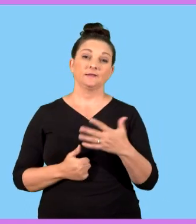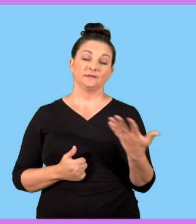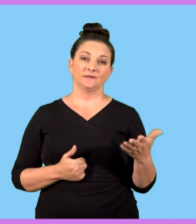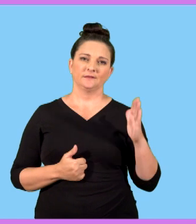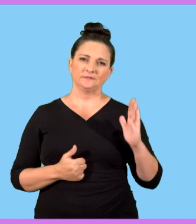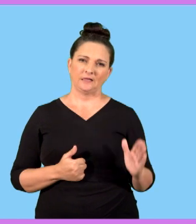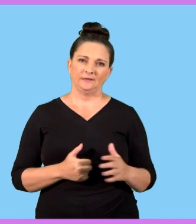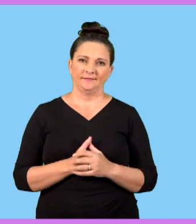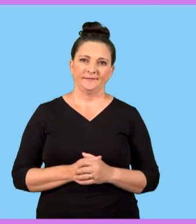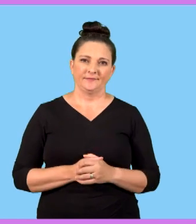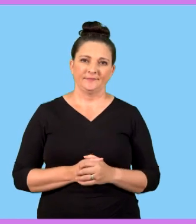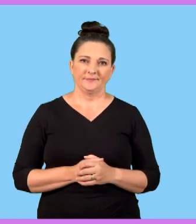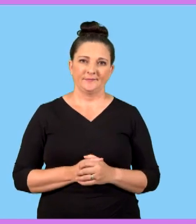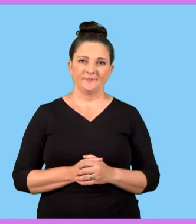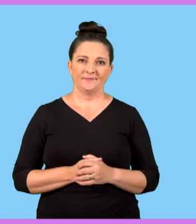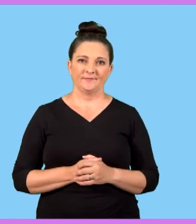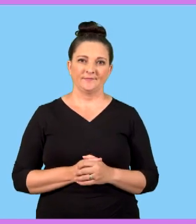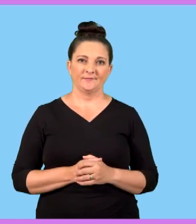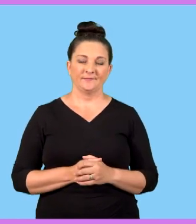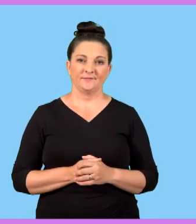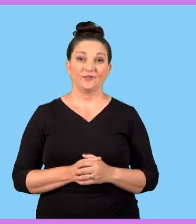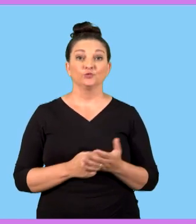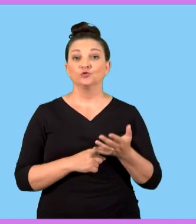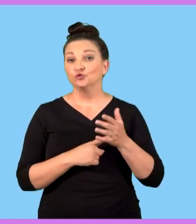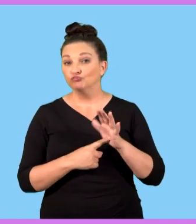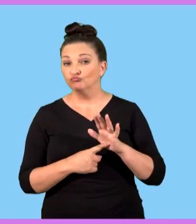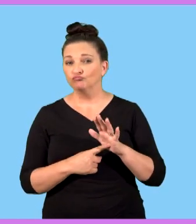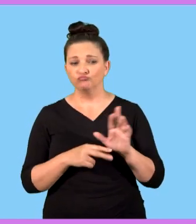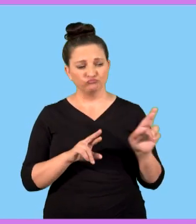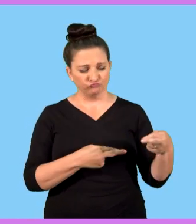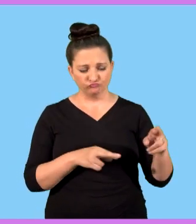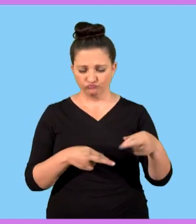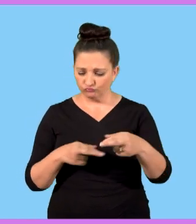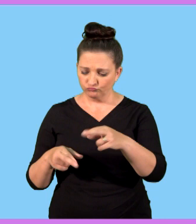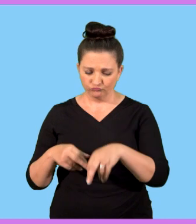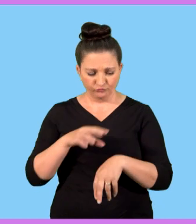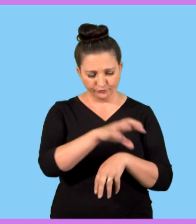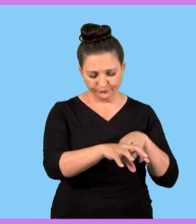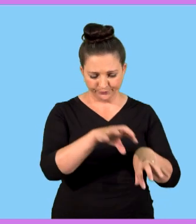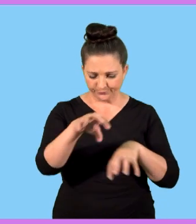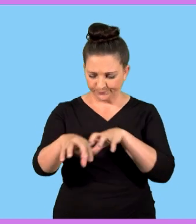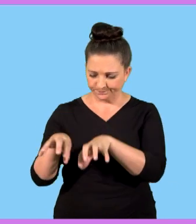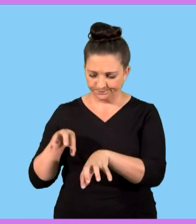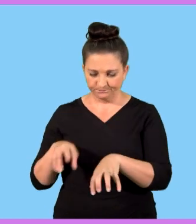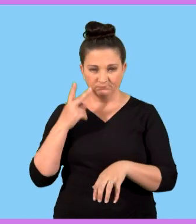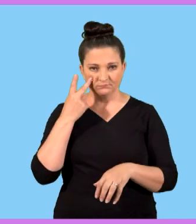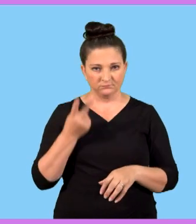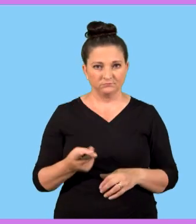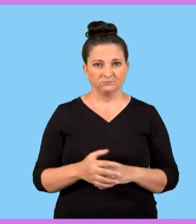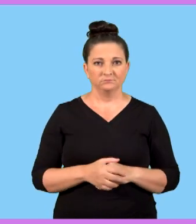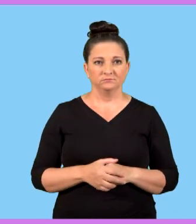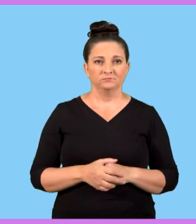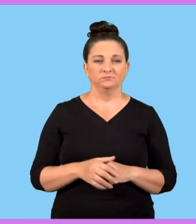is a clear indication of what this definition is all about. Can you see? It shows all the room, right, as seen from